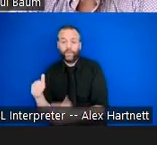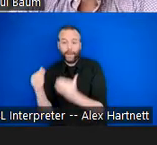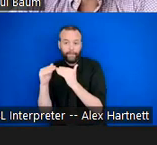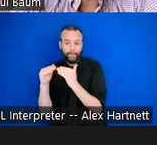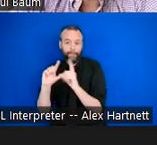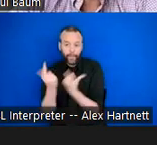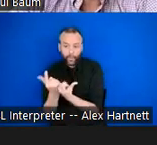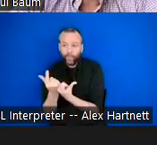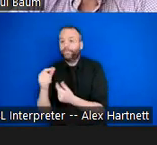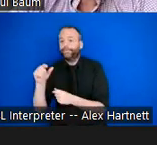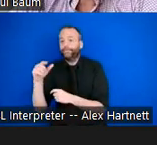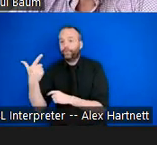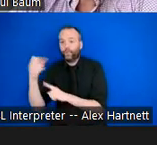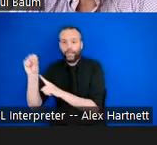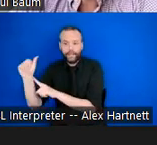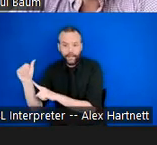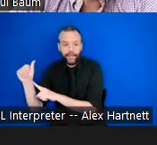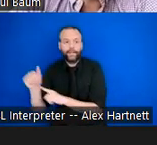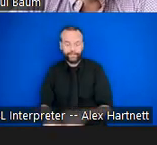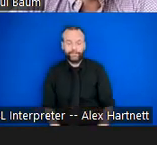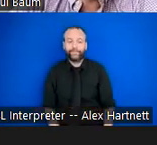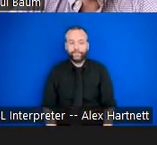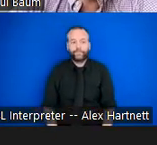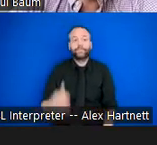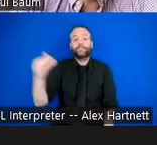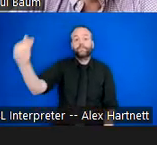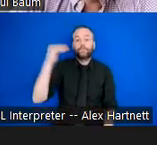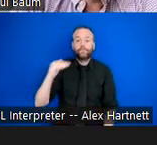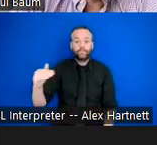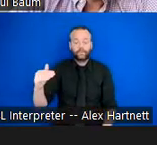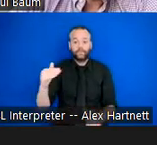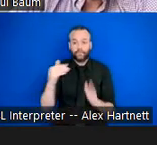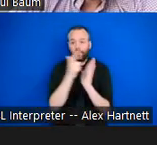Protective factor 5, inclusive policies and legislation.